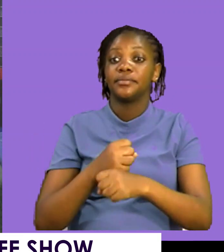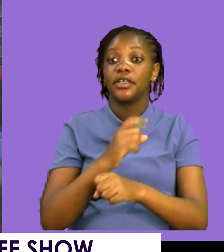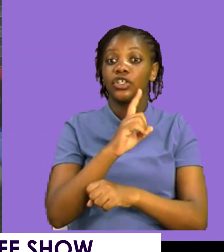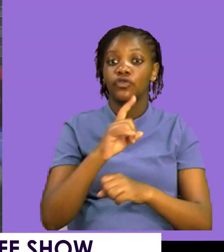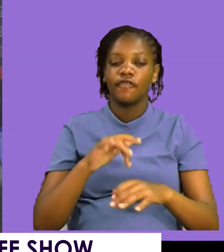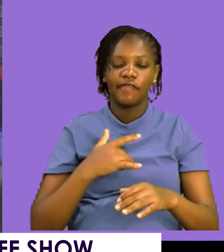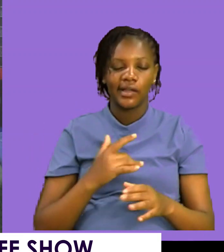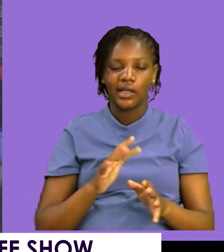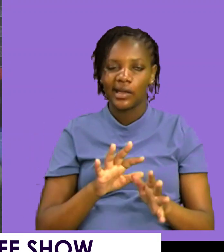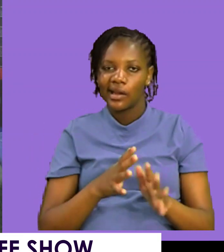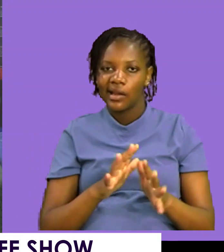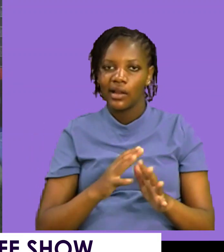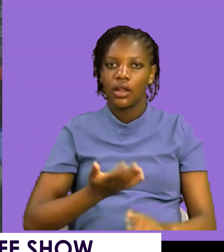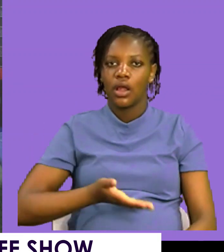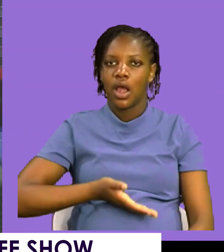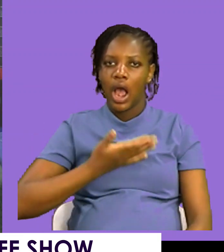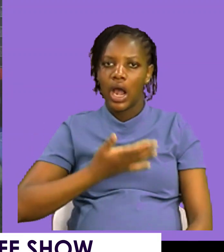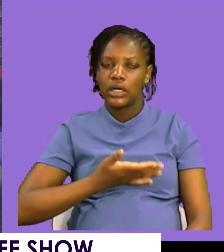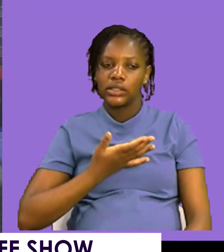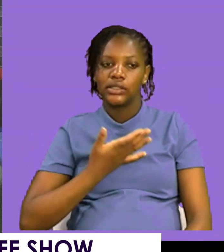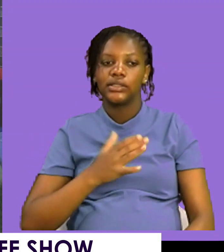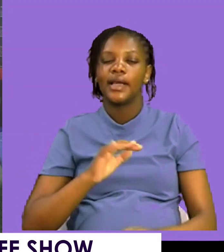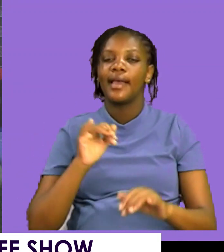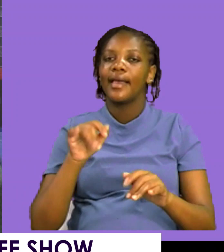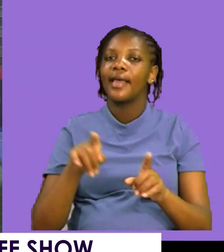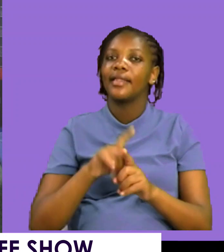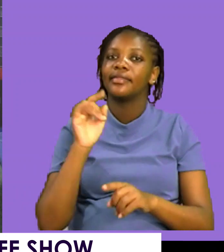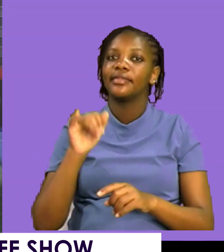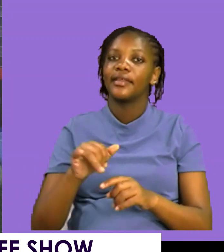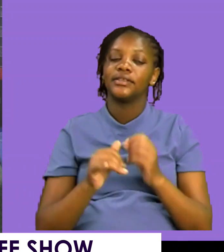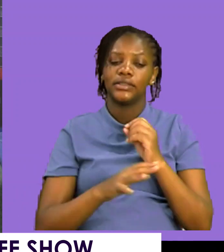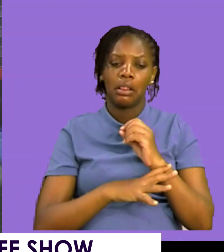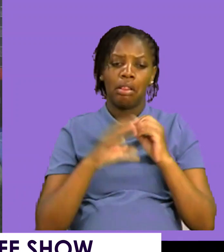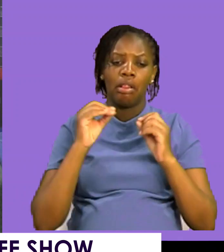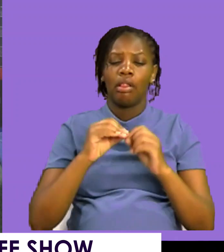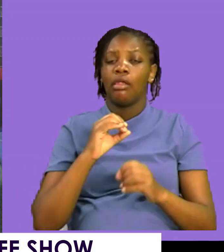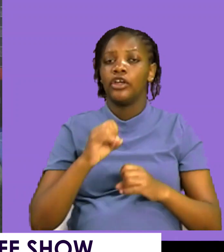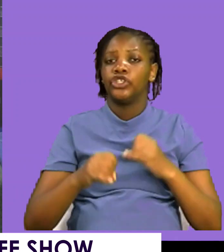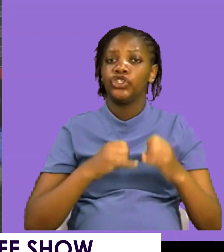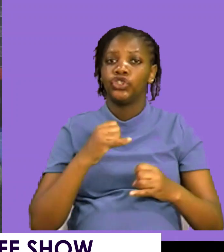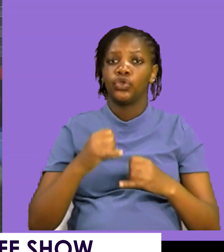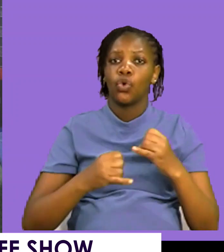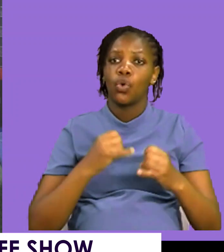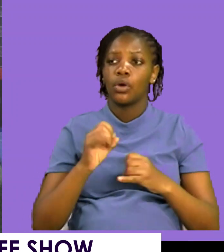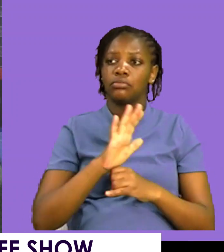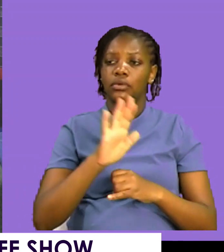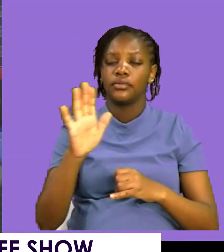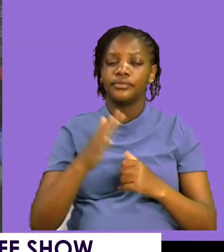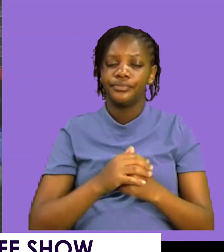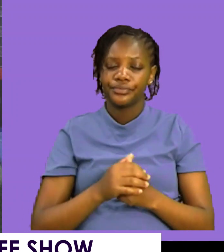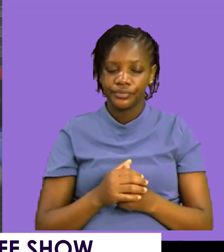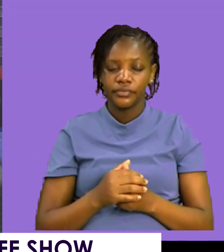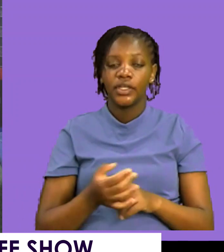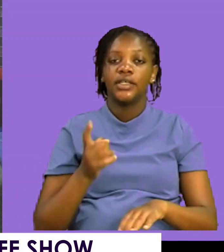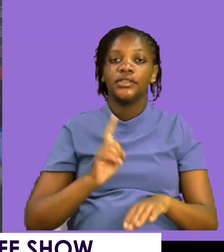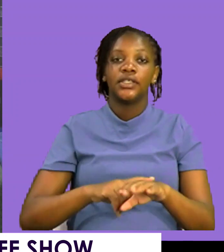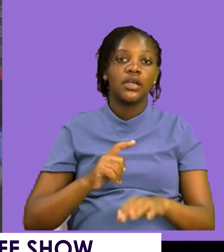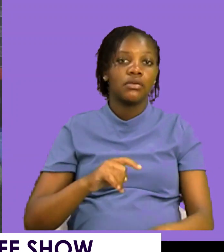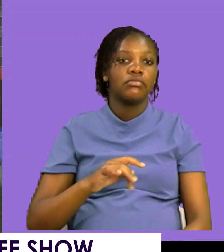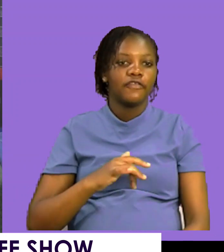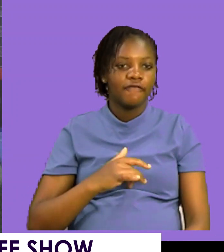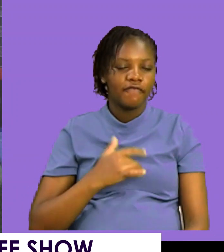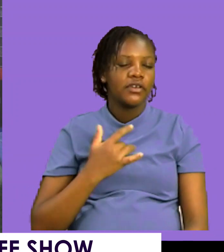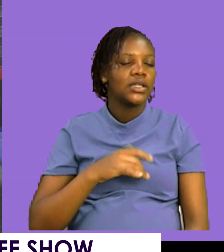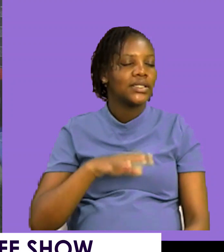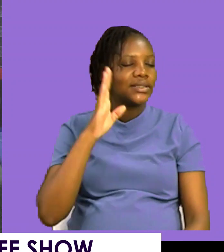anxious, angry, and that is what keeps on stealing your joy with every step. So when you hear a psychological